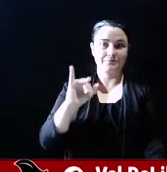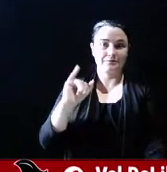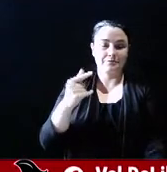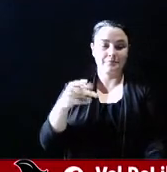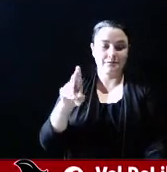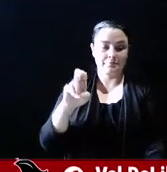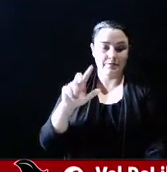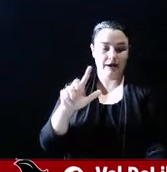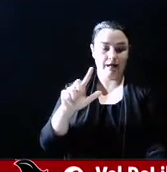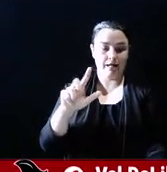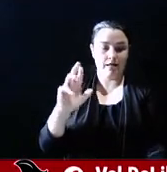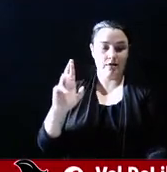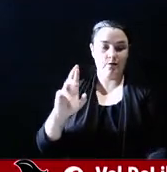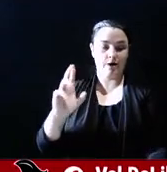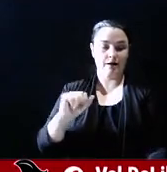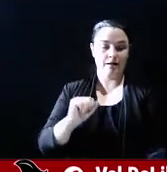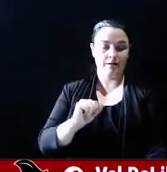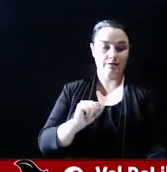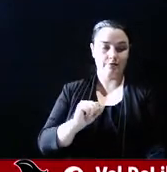Miguel Angel Requeña.